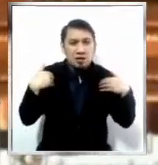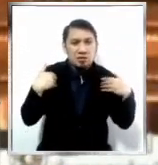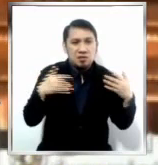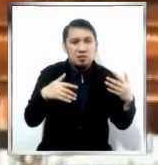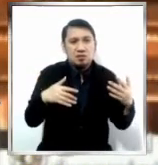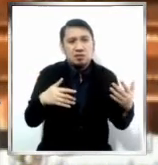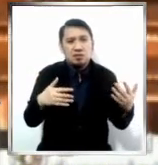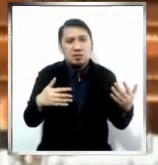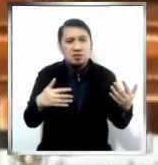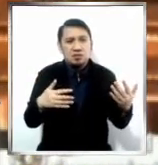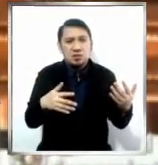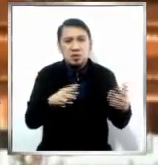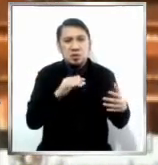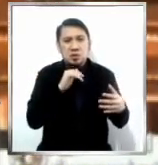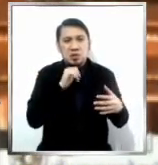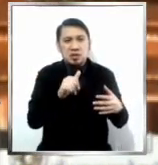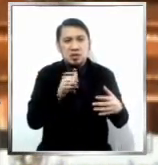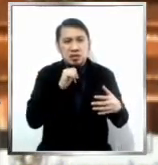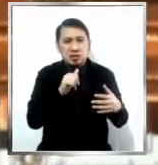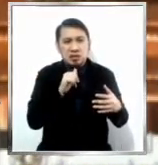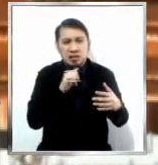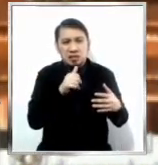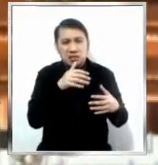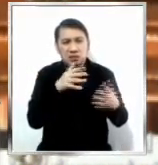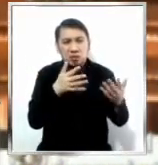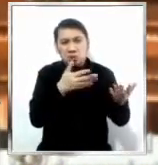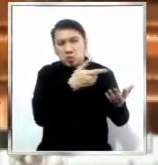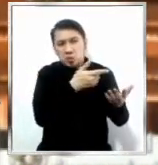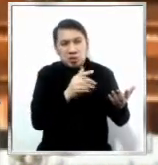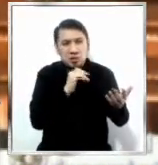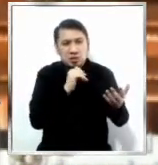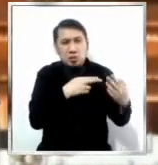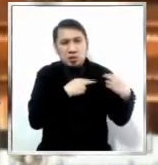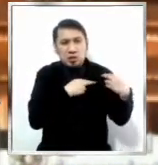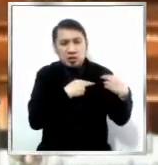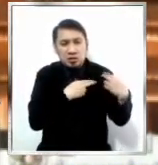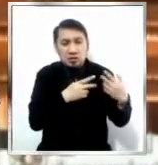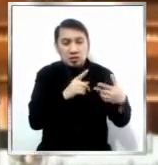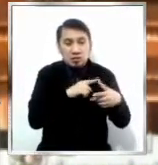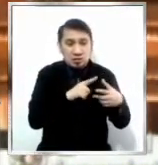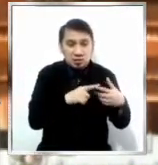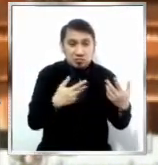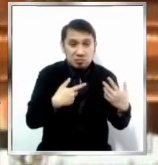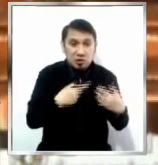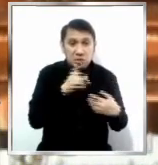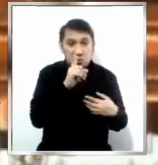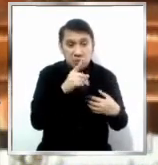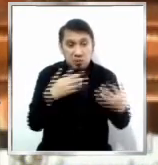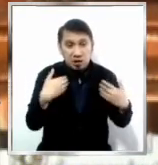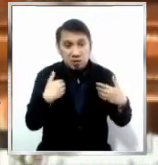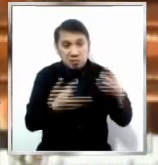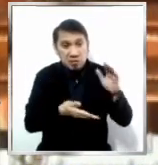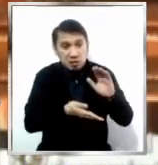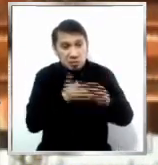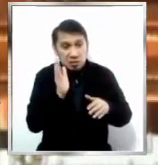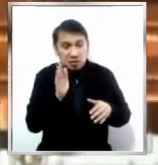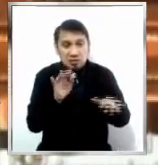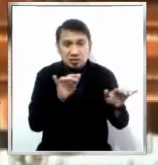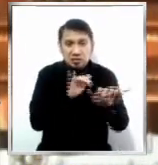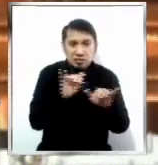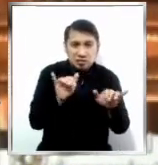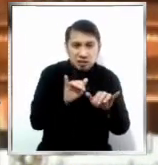inyo. Ang isa naman, napadaan kami doon, eh ganon rin para